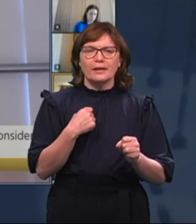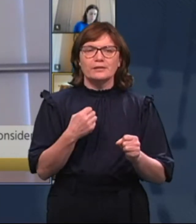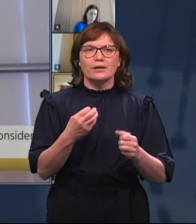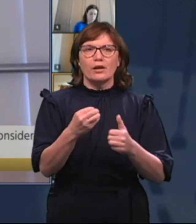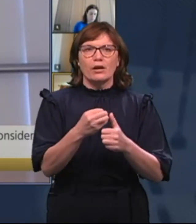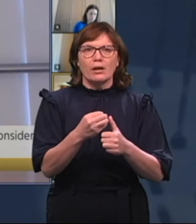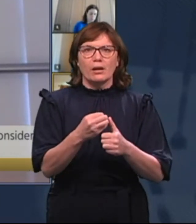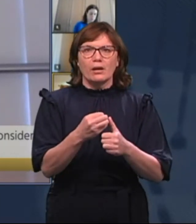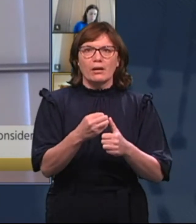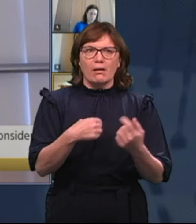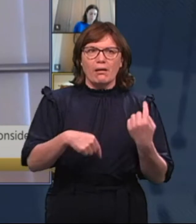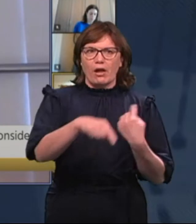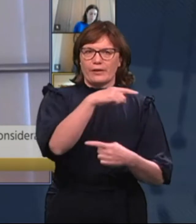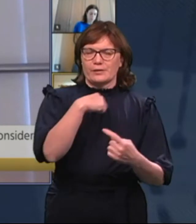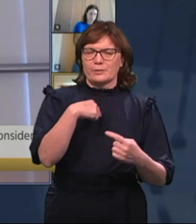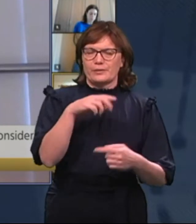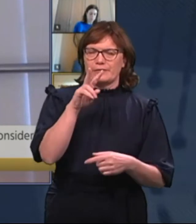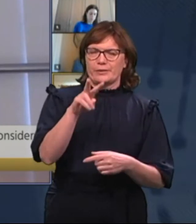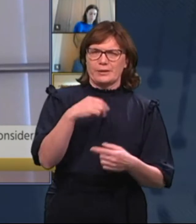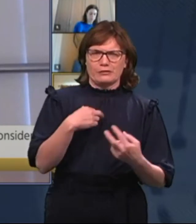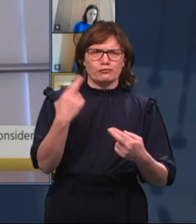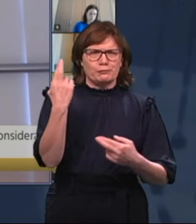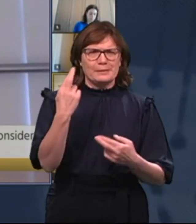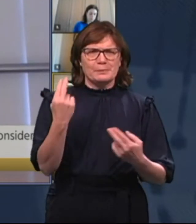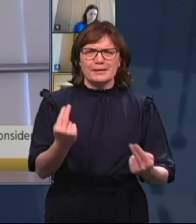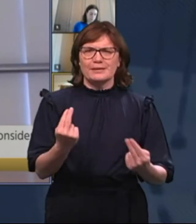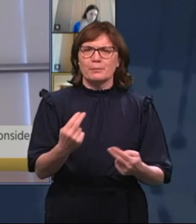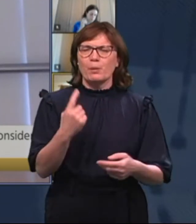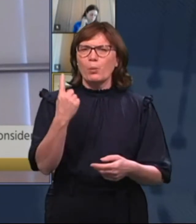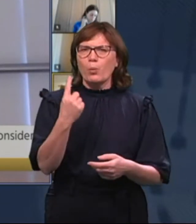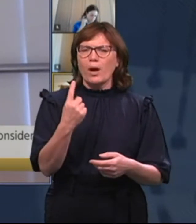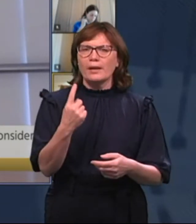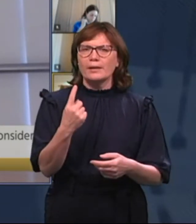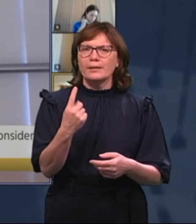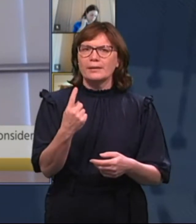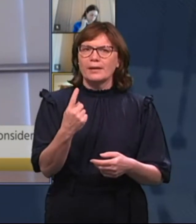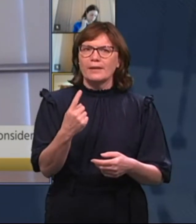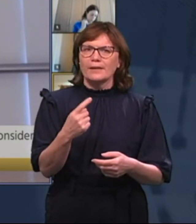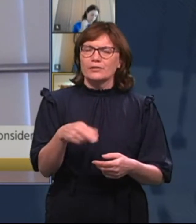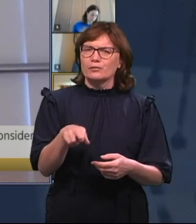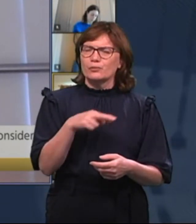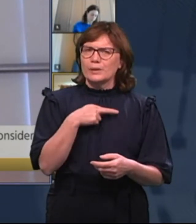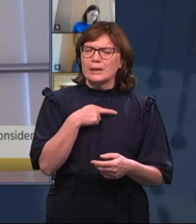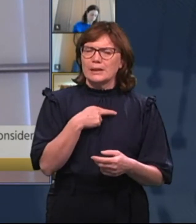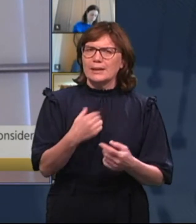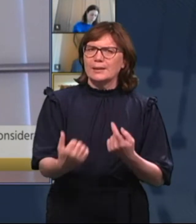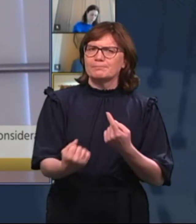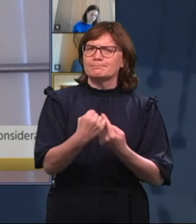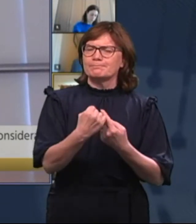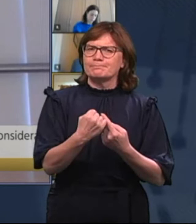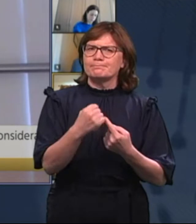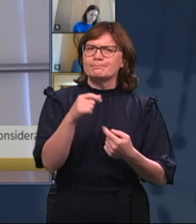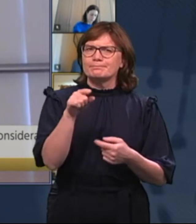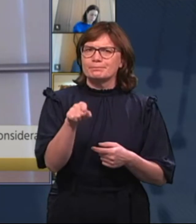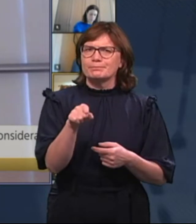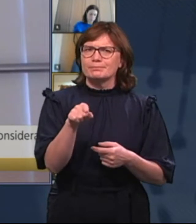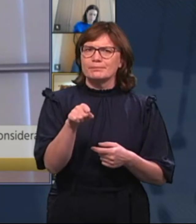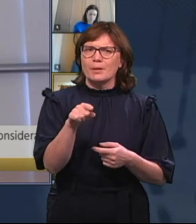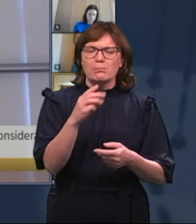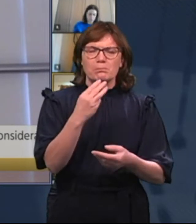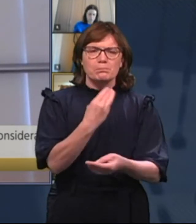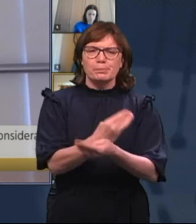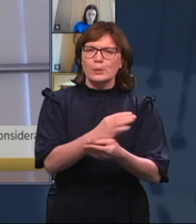and necessary. I think one feature that sticks out in your ordeal is the ongoing lack of coordination and poor communication within the